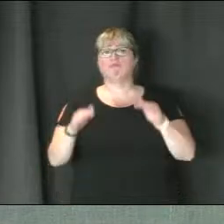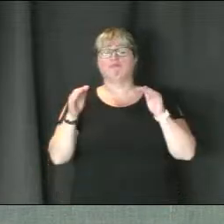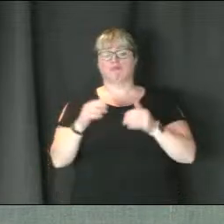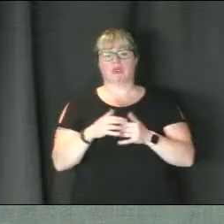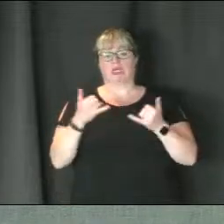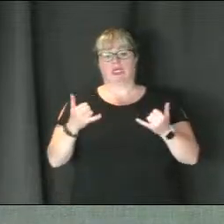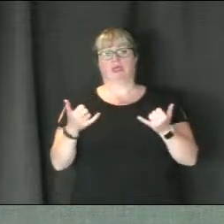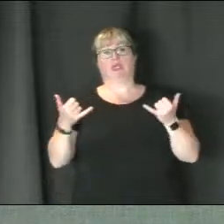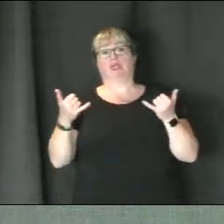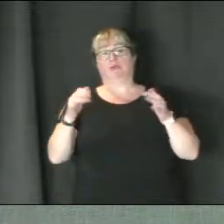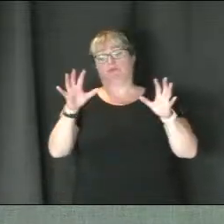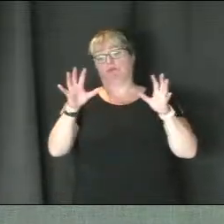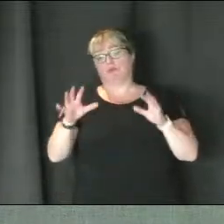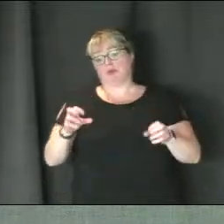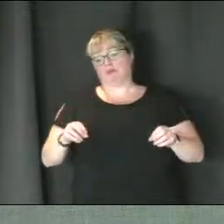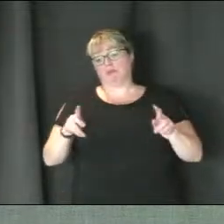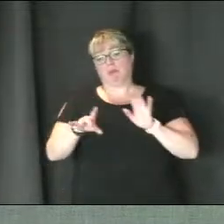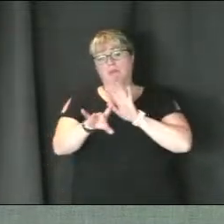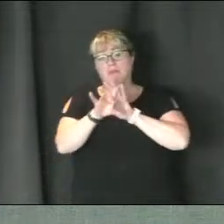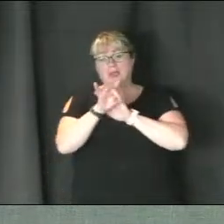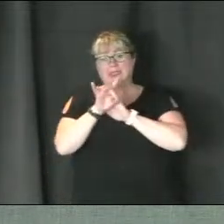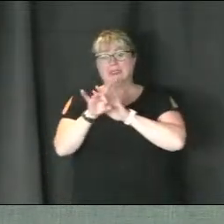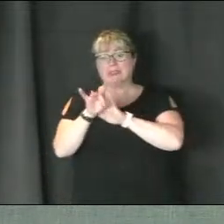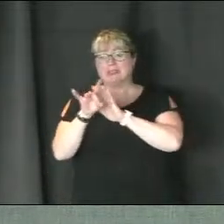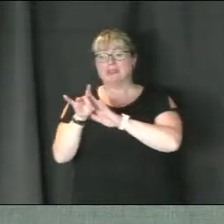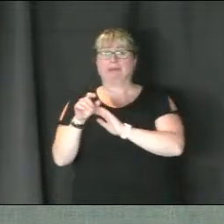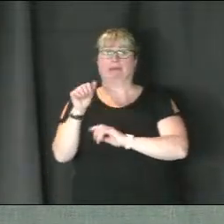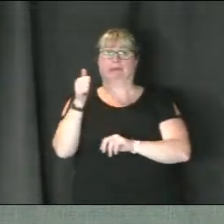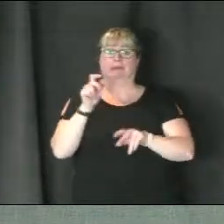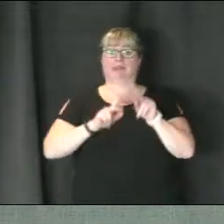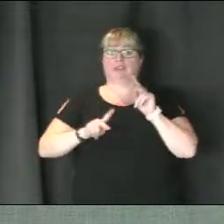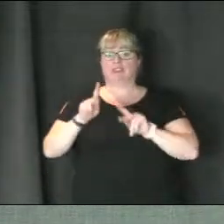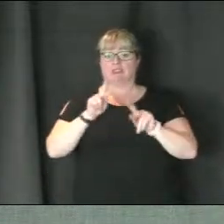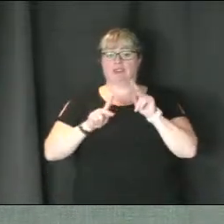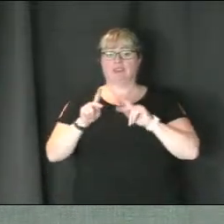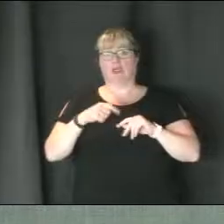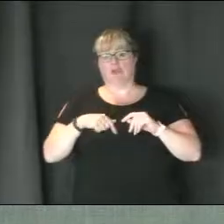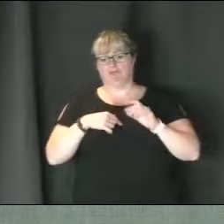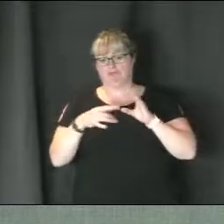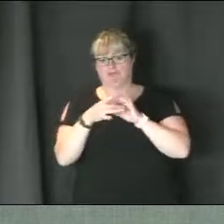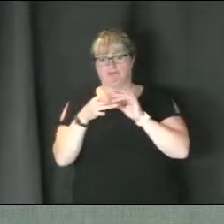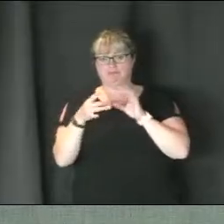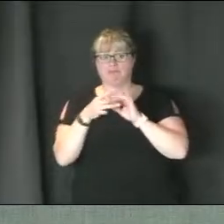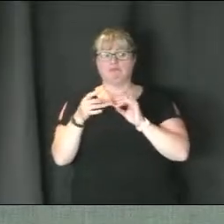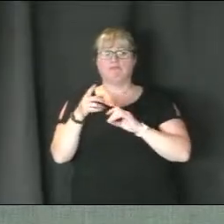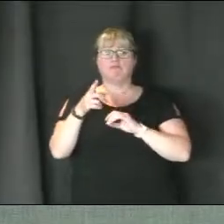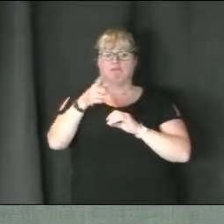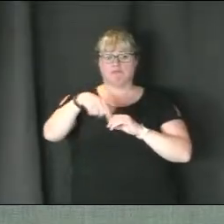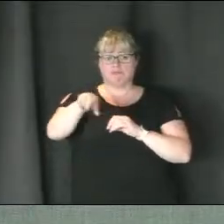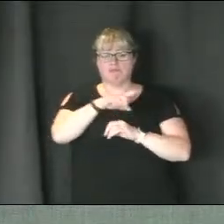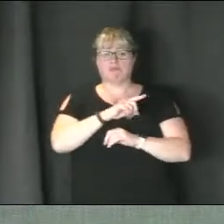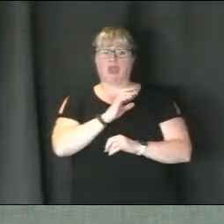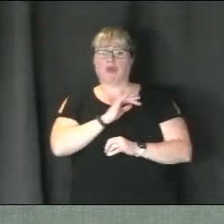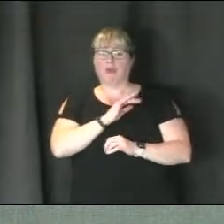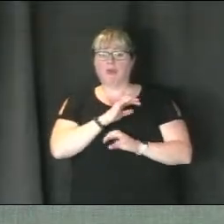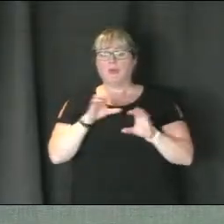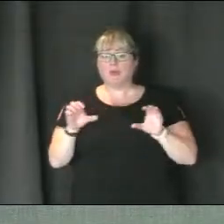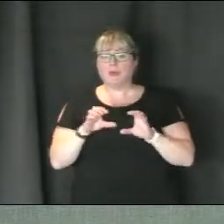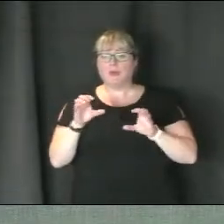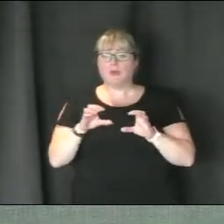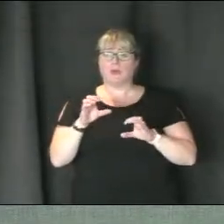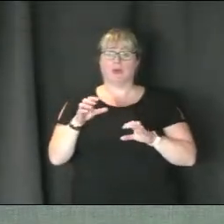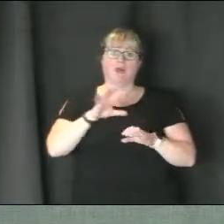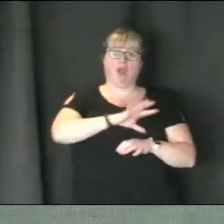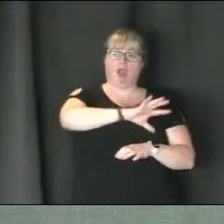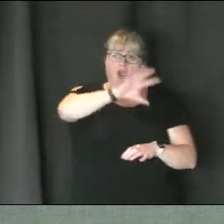opportunity today to pick out 10 individuals in this province, and we can talk about what they specifically have done from coast to coast to